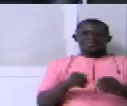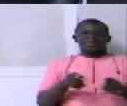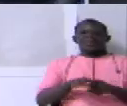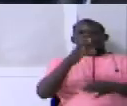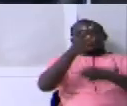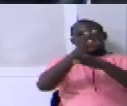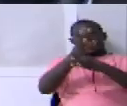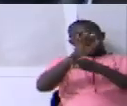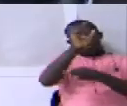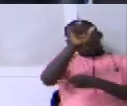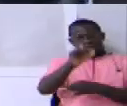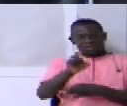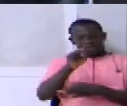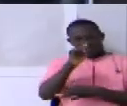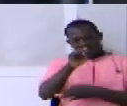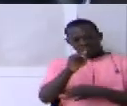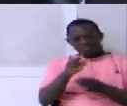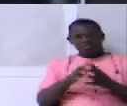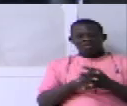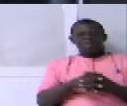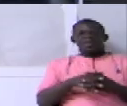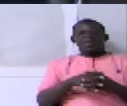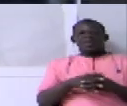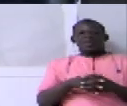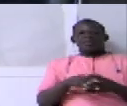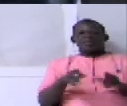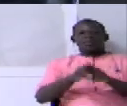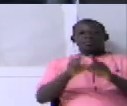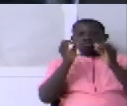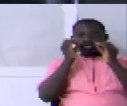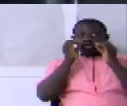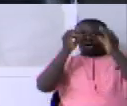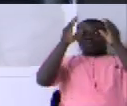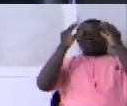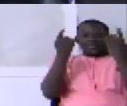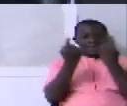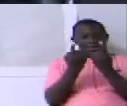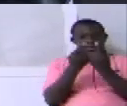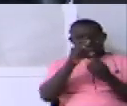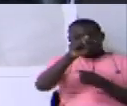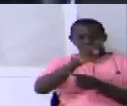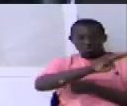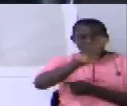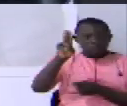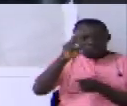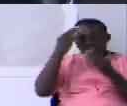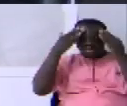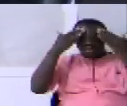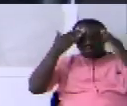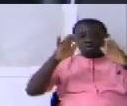instructor. Ibe karandirola tumome. It's amazing that you did not know